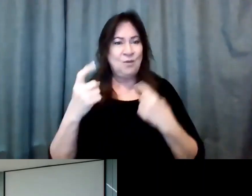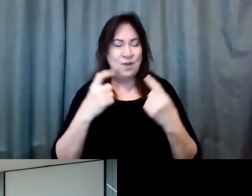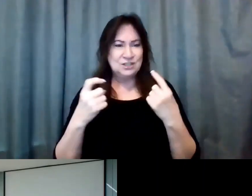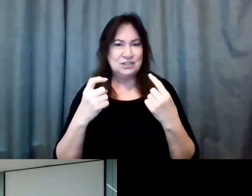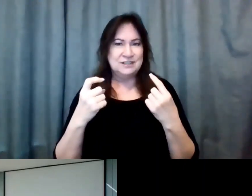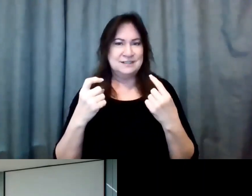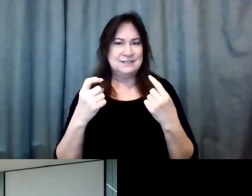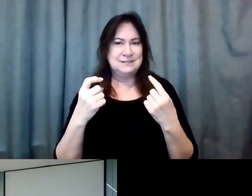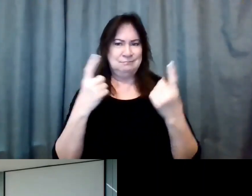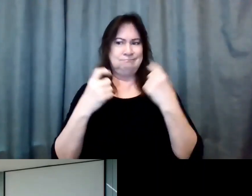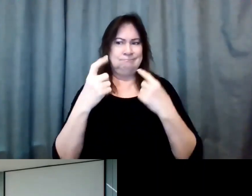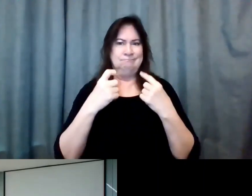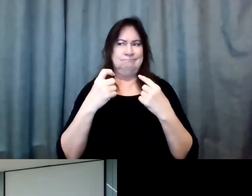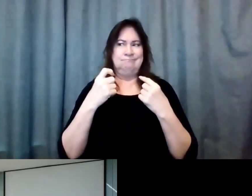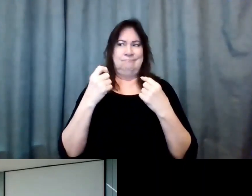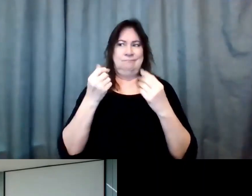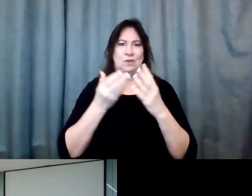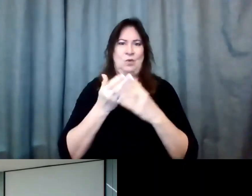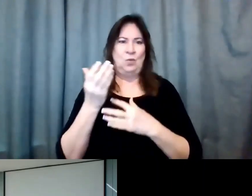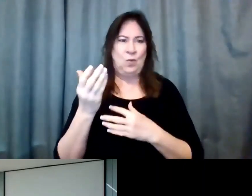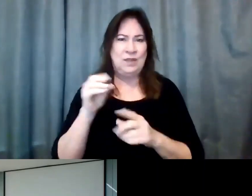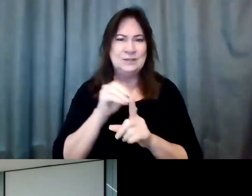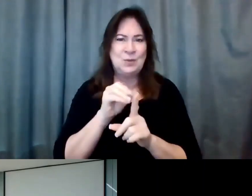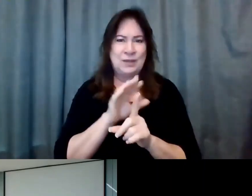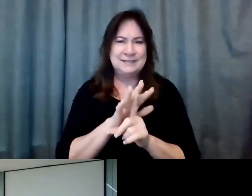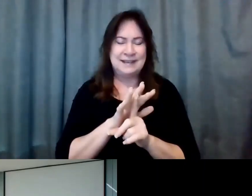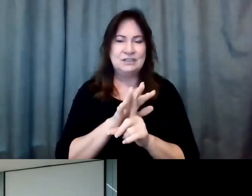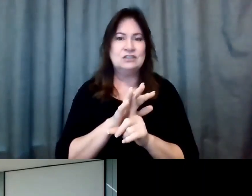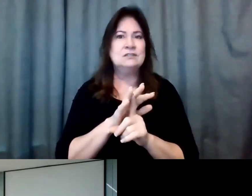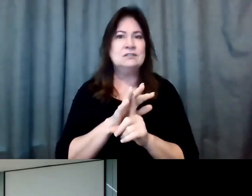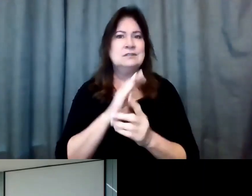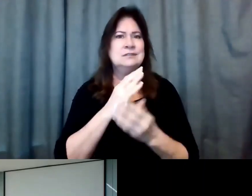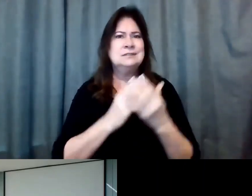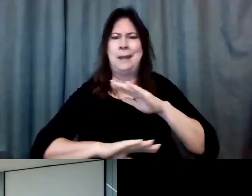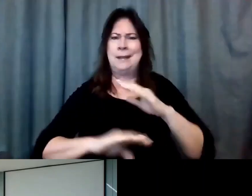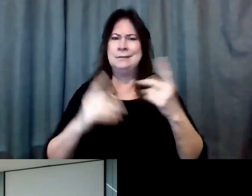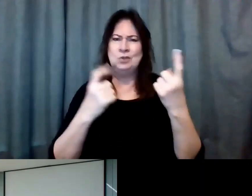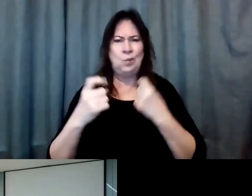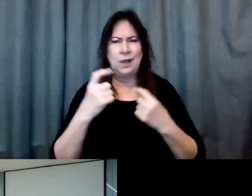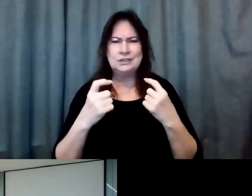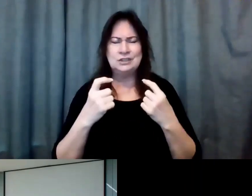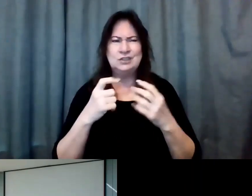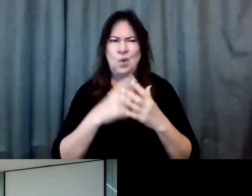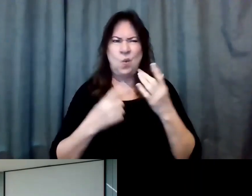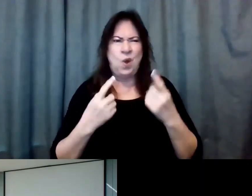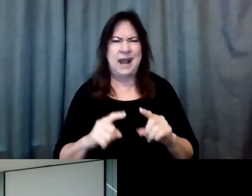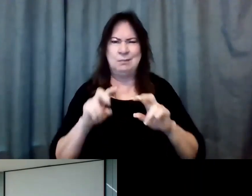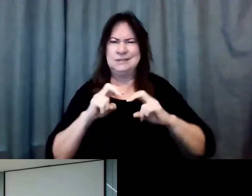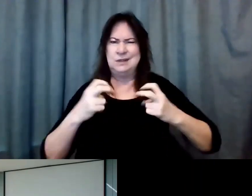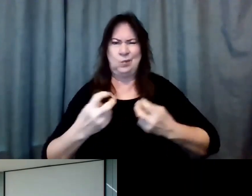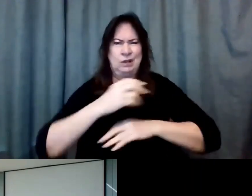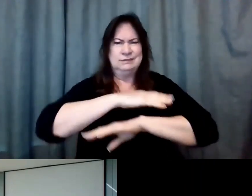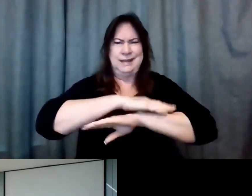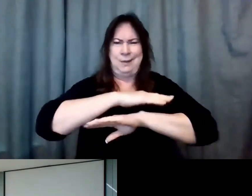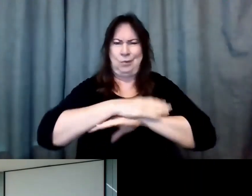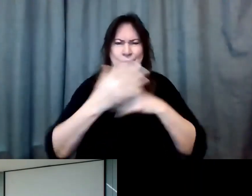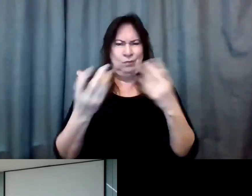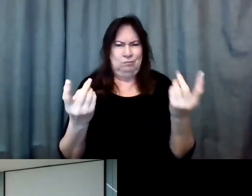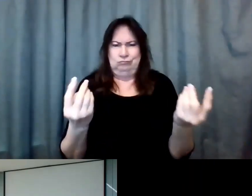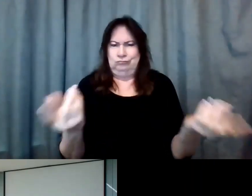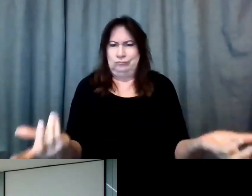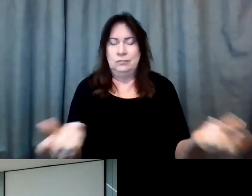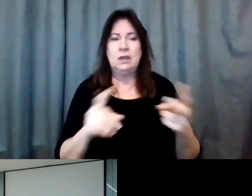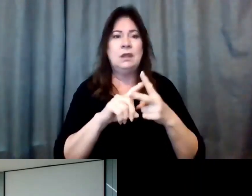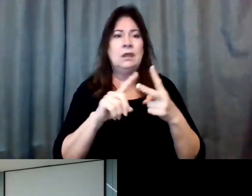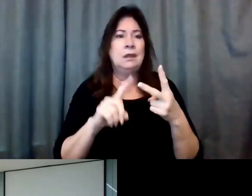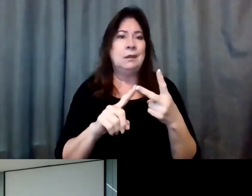that were being asked over many of these orientations, there were some basic ones like what happens in a roundtable, or what